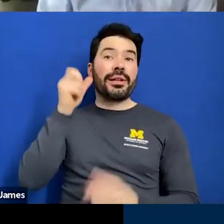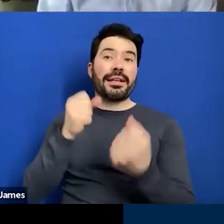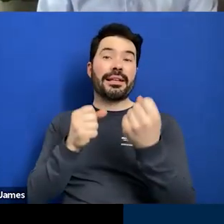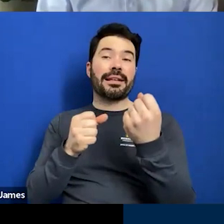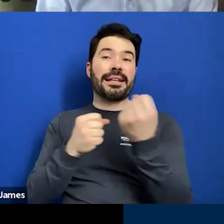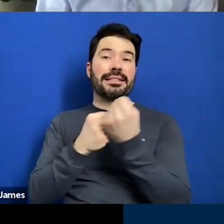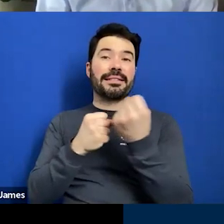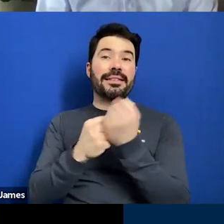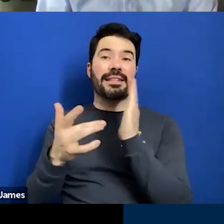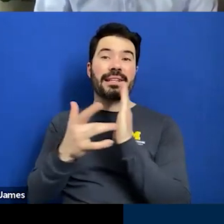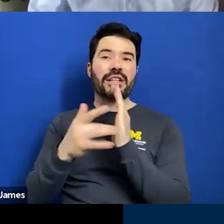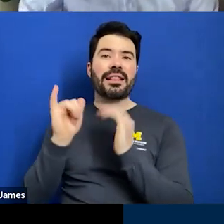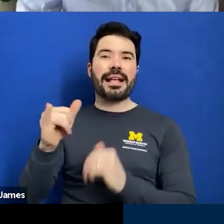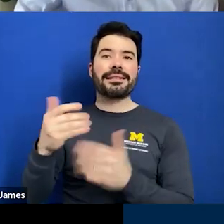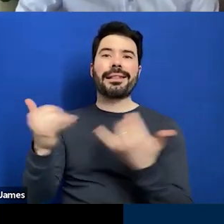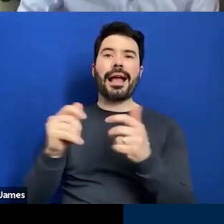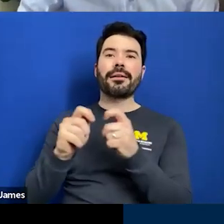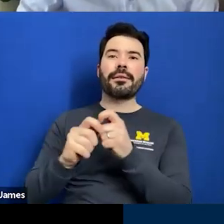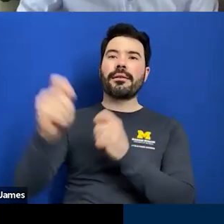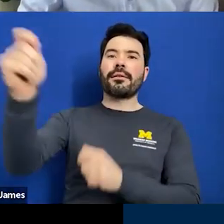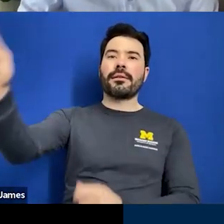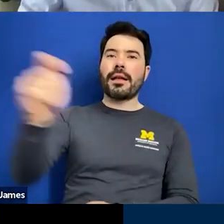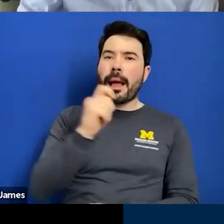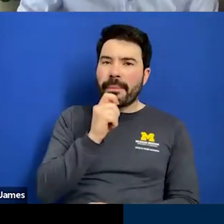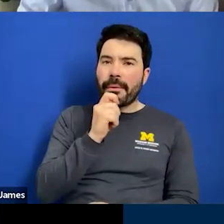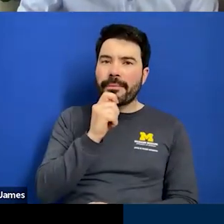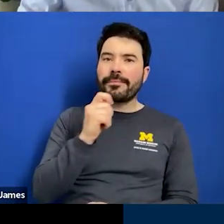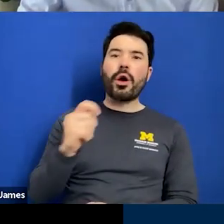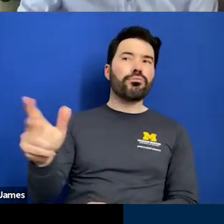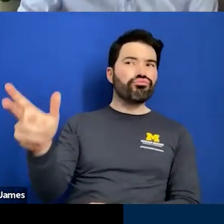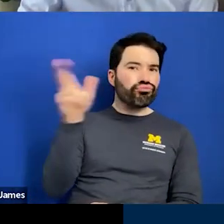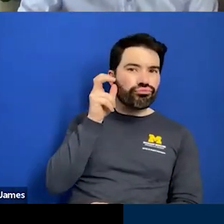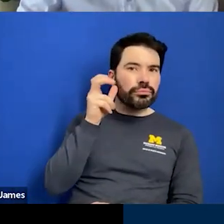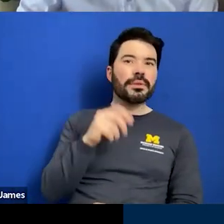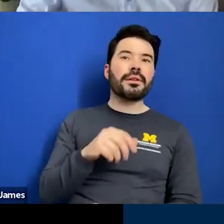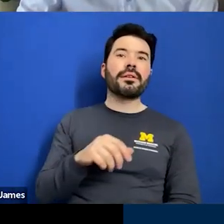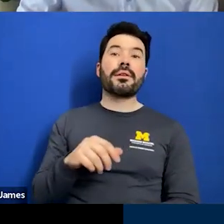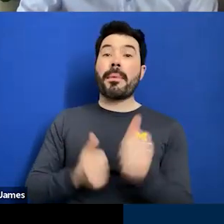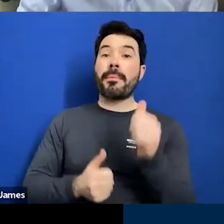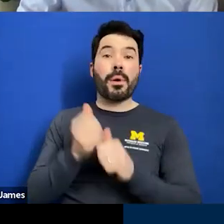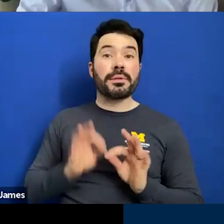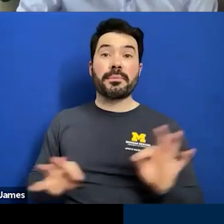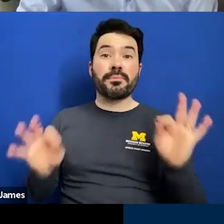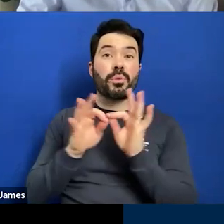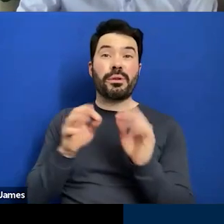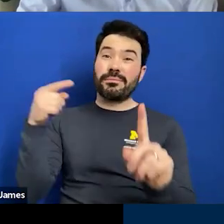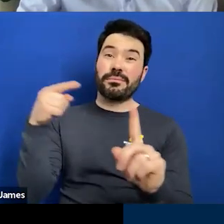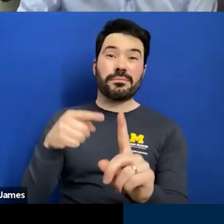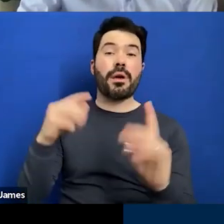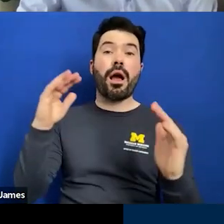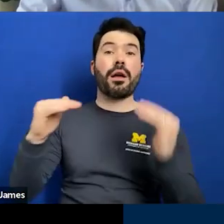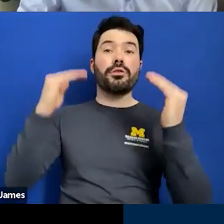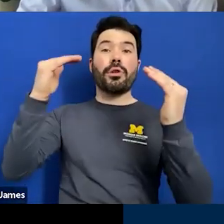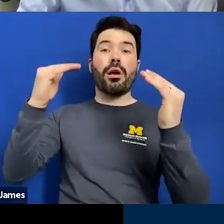earlier. So the most important thing in the treatment of hearing loss, adult onset hearing